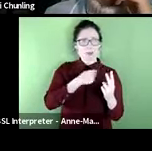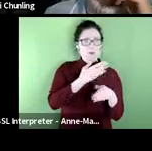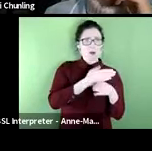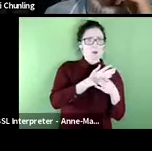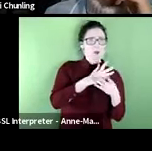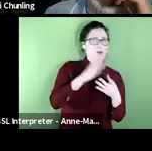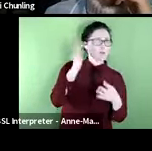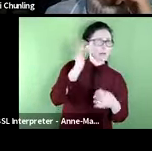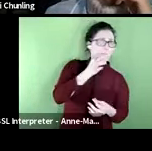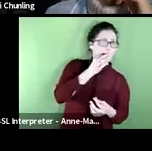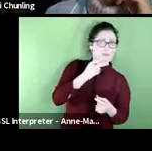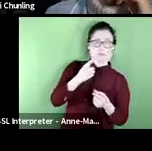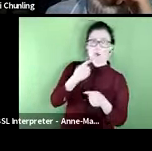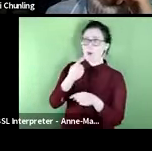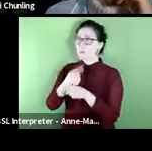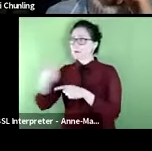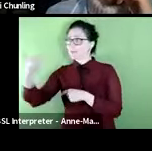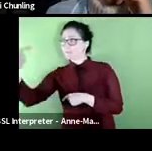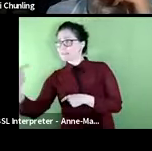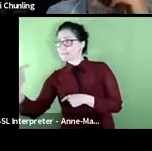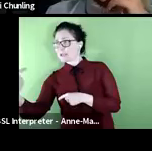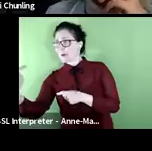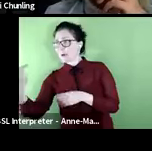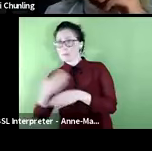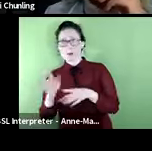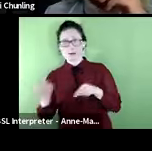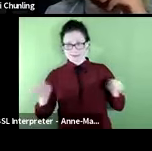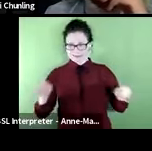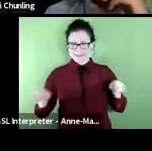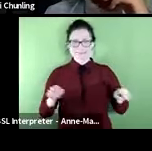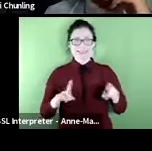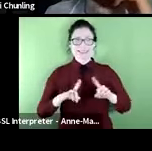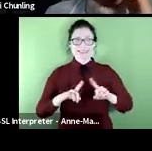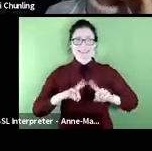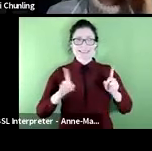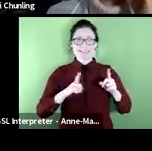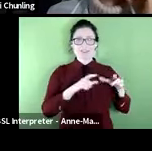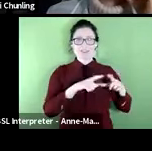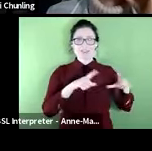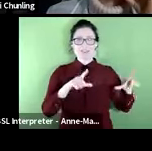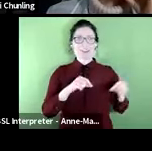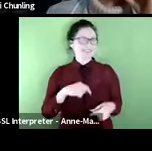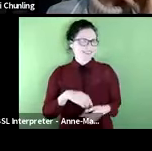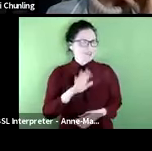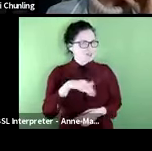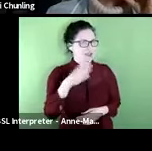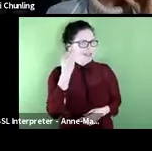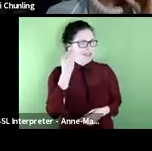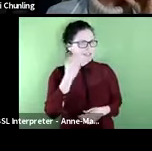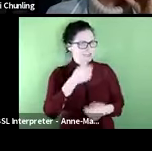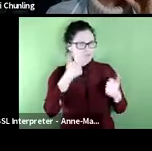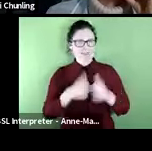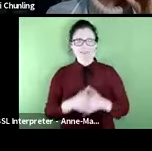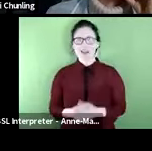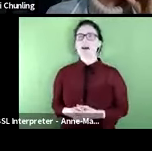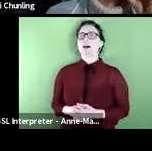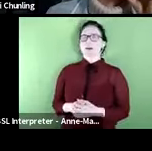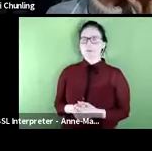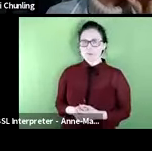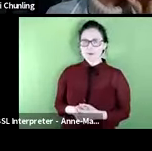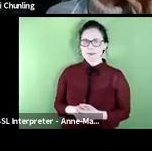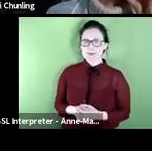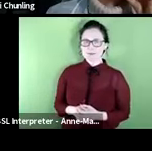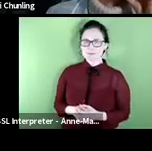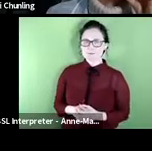and the other one with the video. It's strange. It's can hear you. Yeah, indeed. Currently